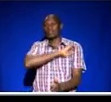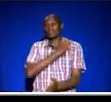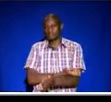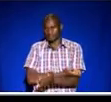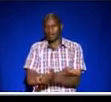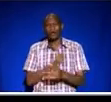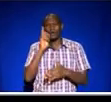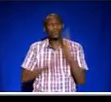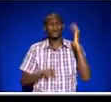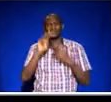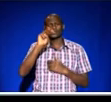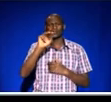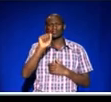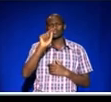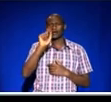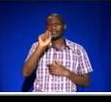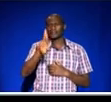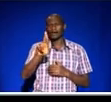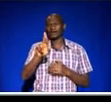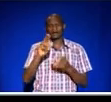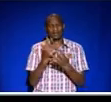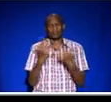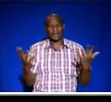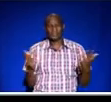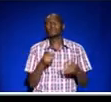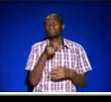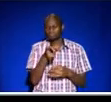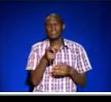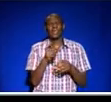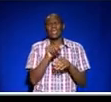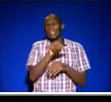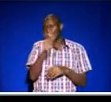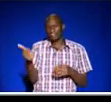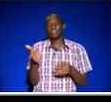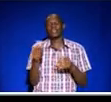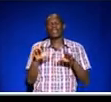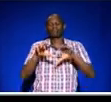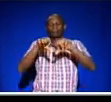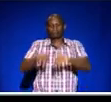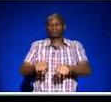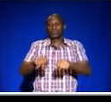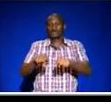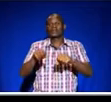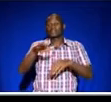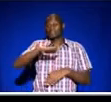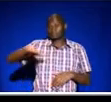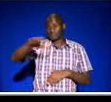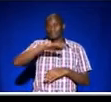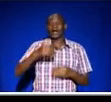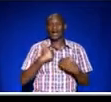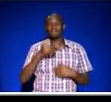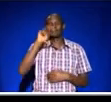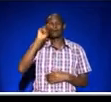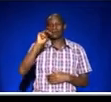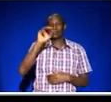What is matter? Matter is anything that occupies space and has mass.